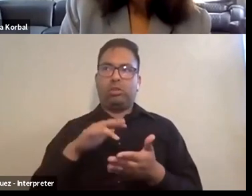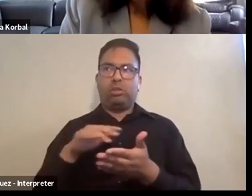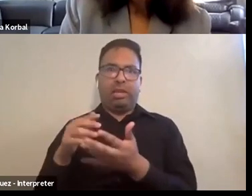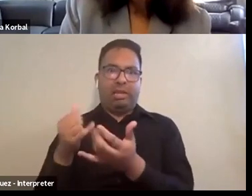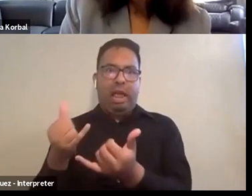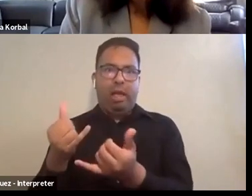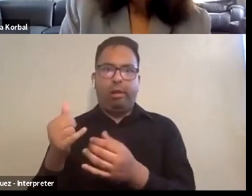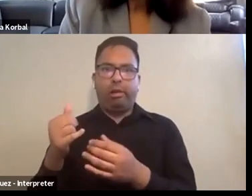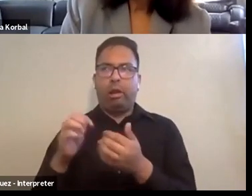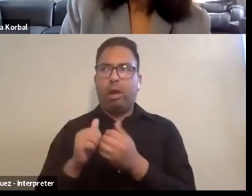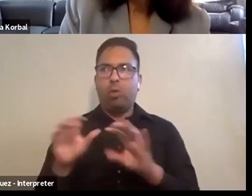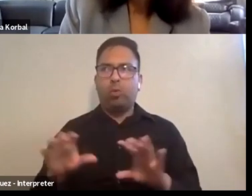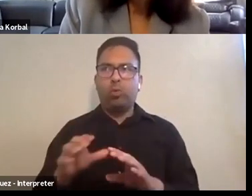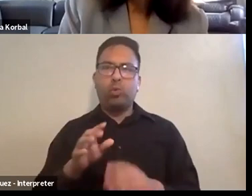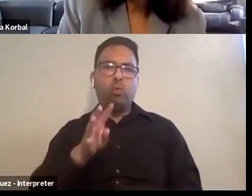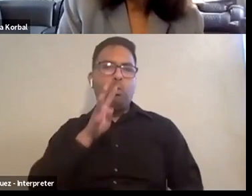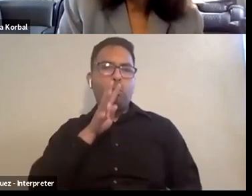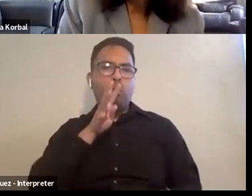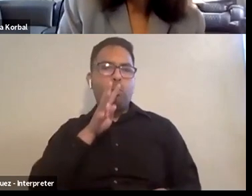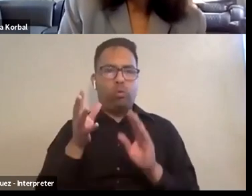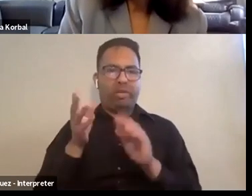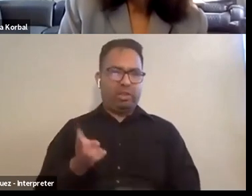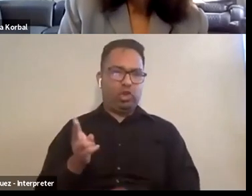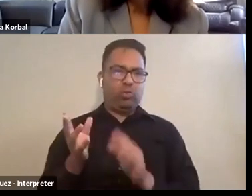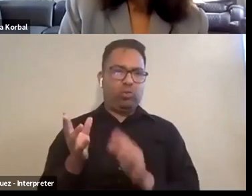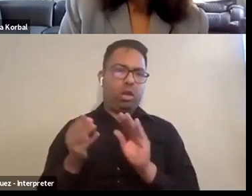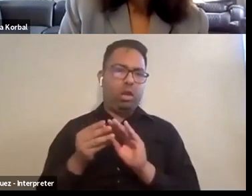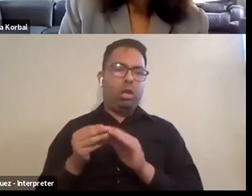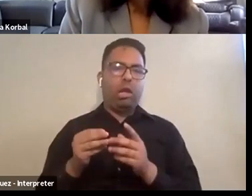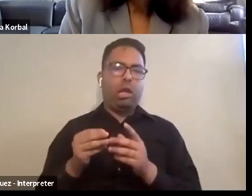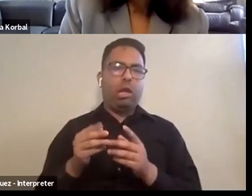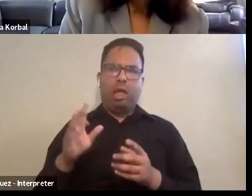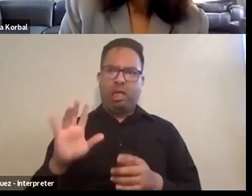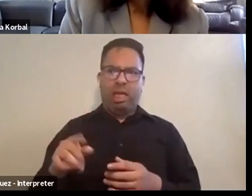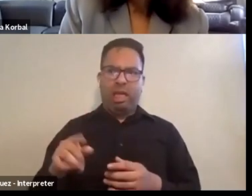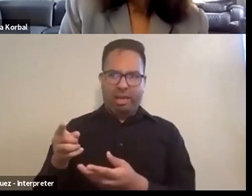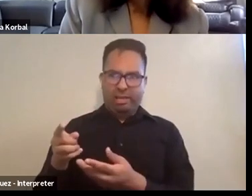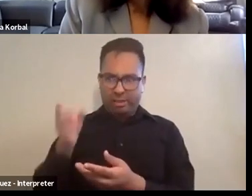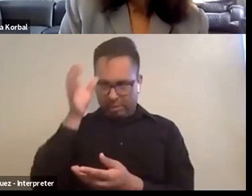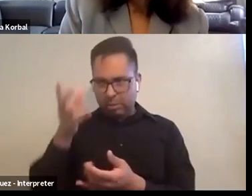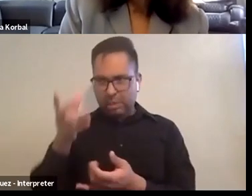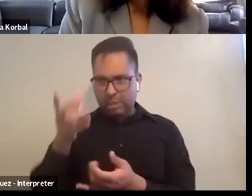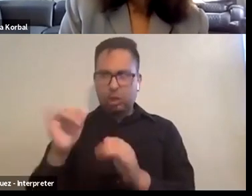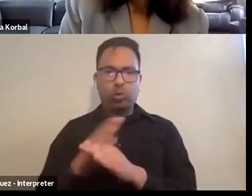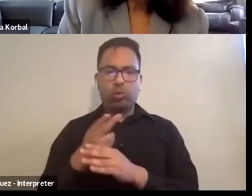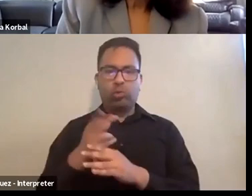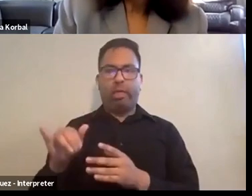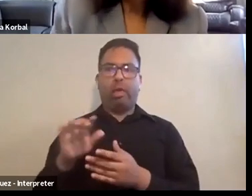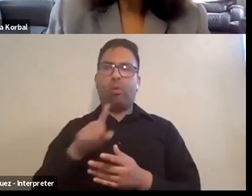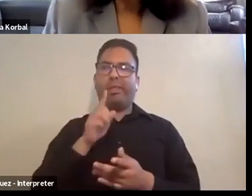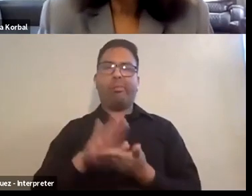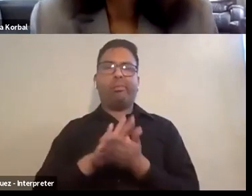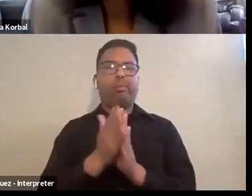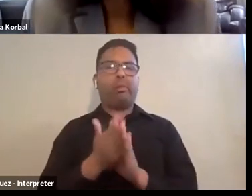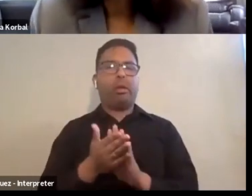do oral history, you know, so it's still something that we still use. And it's actually, we use it as a methodology, which